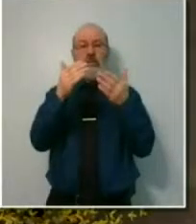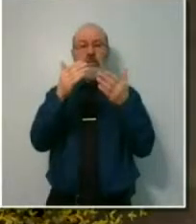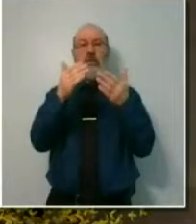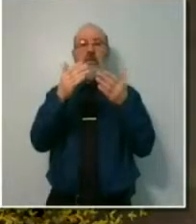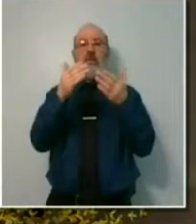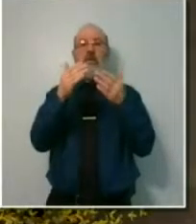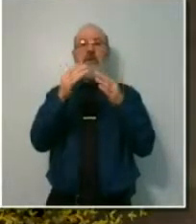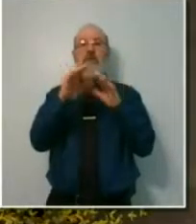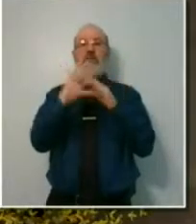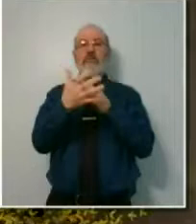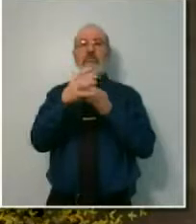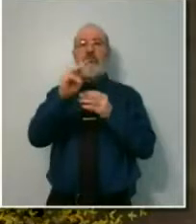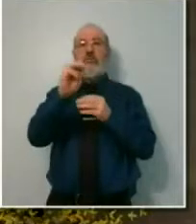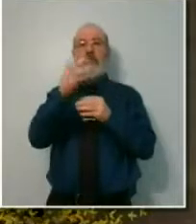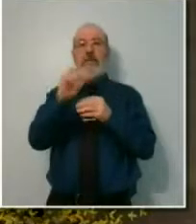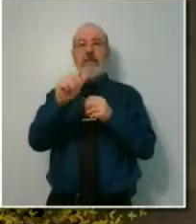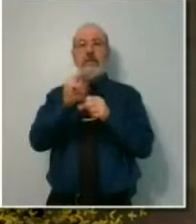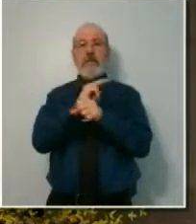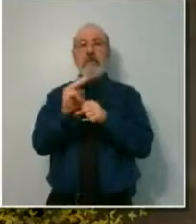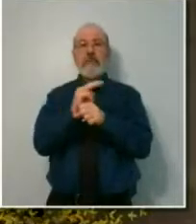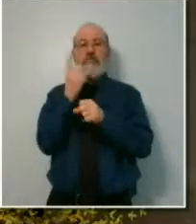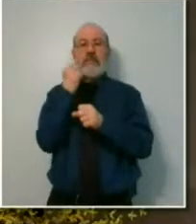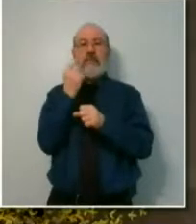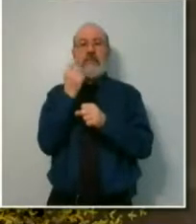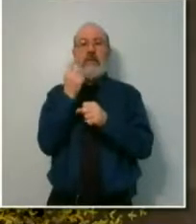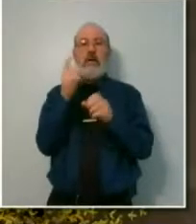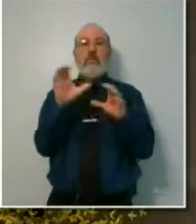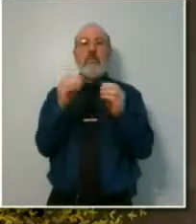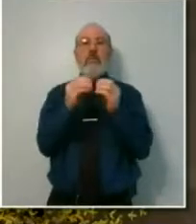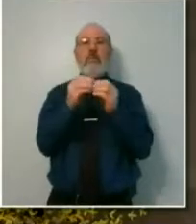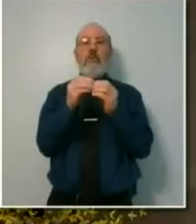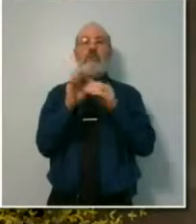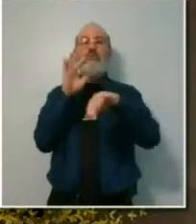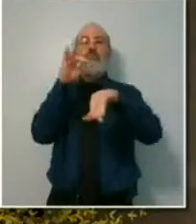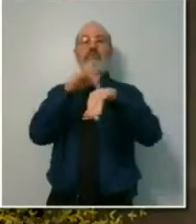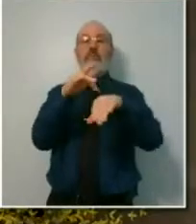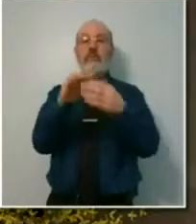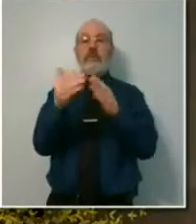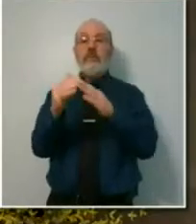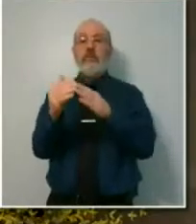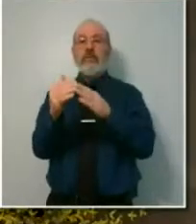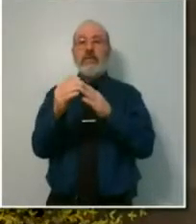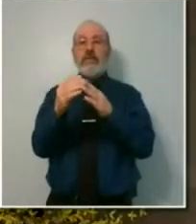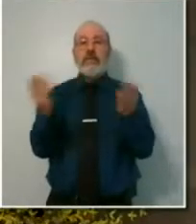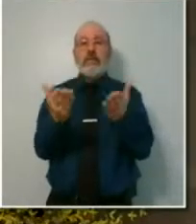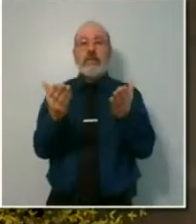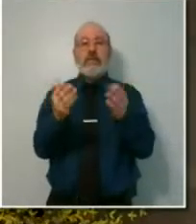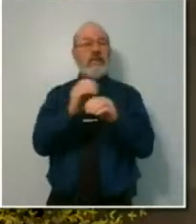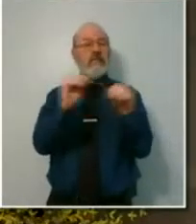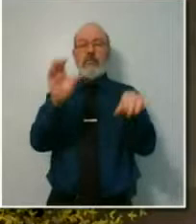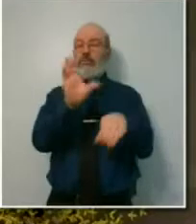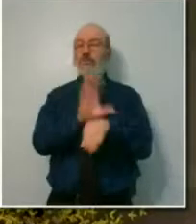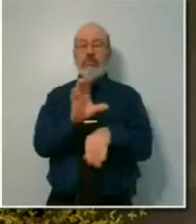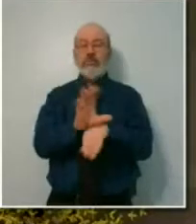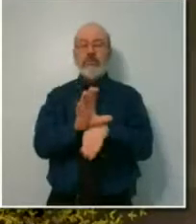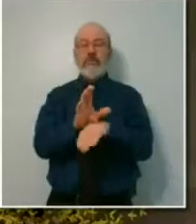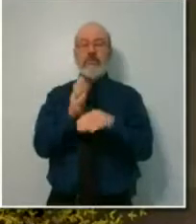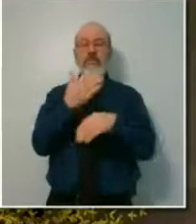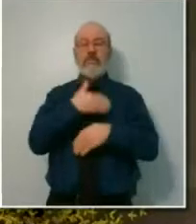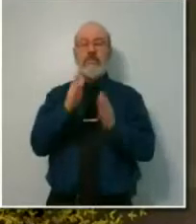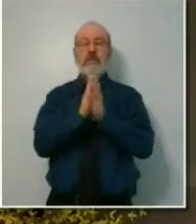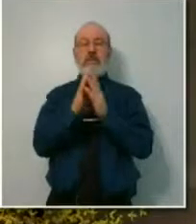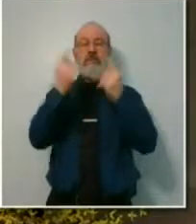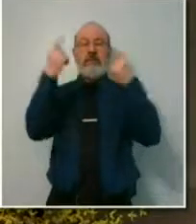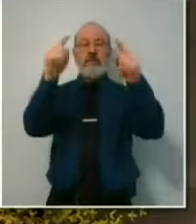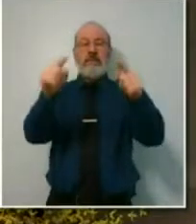late, I really want to do more with it to reach the communities in Labrador that have no church. Please pray for our success in this